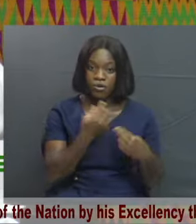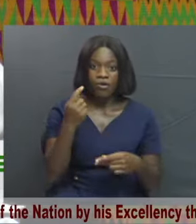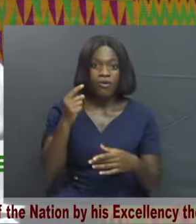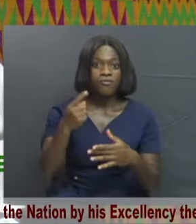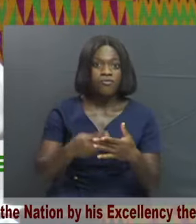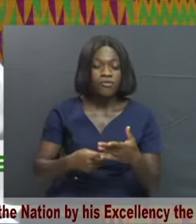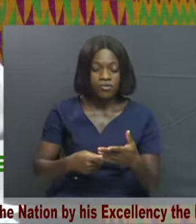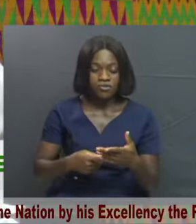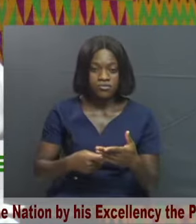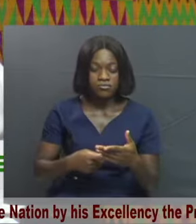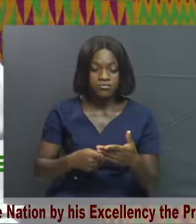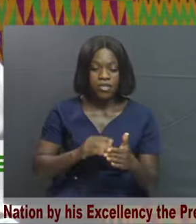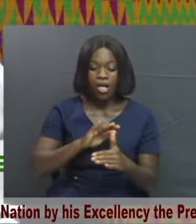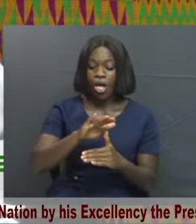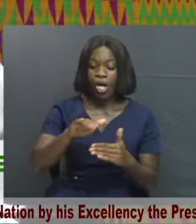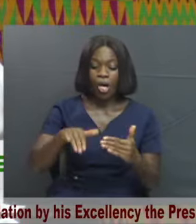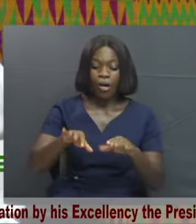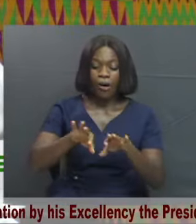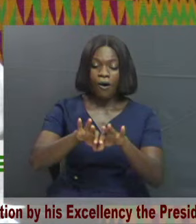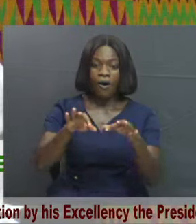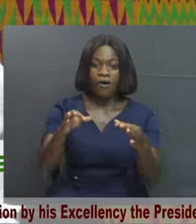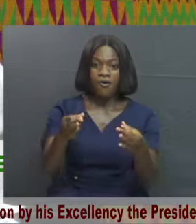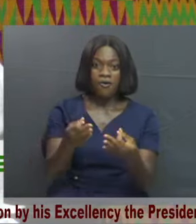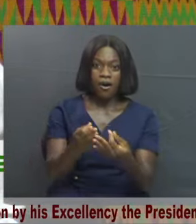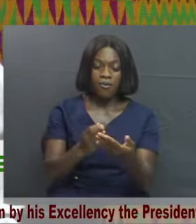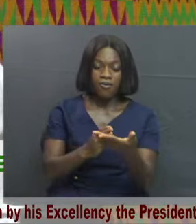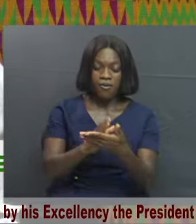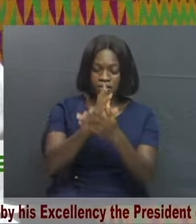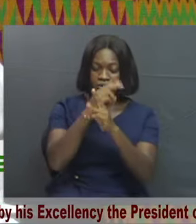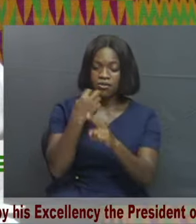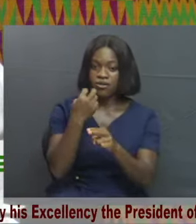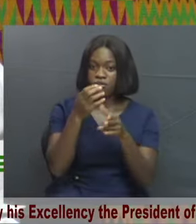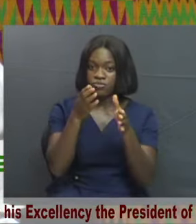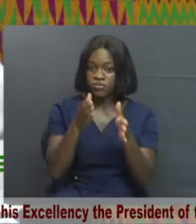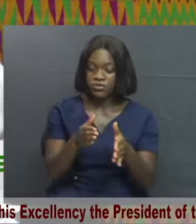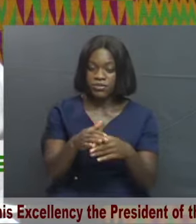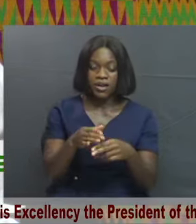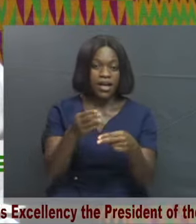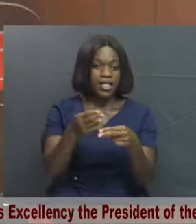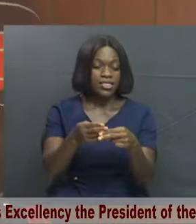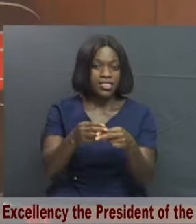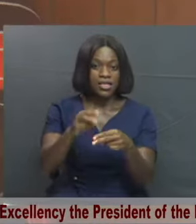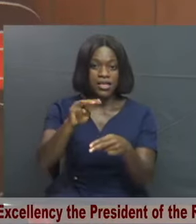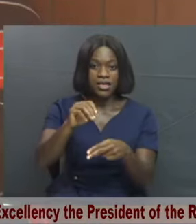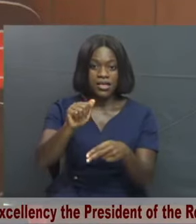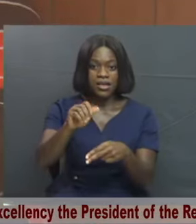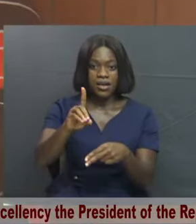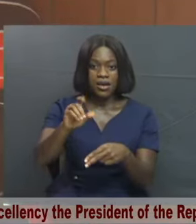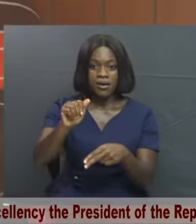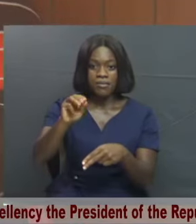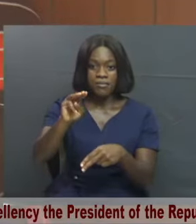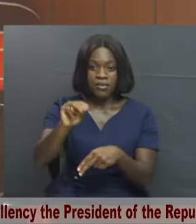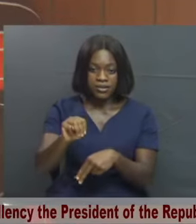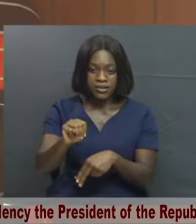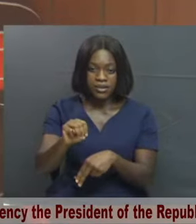whole family of the right honorable speaker madame kma